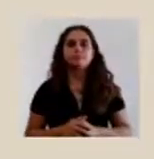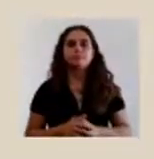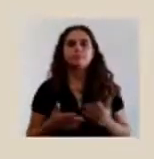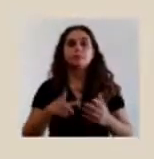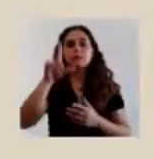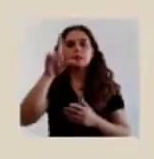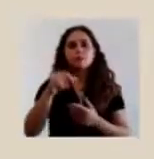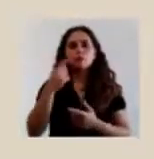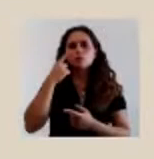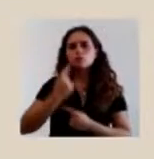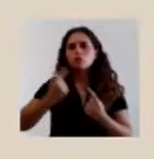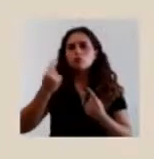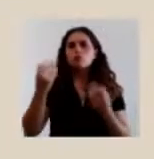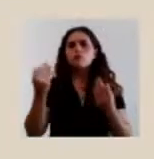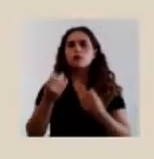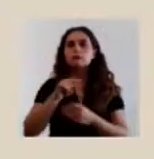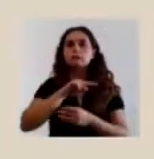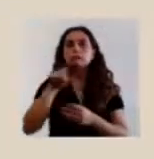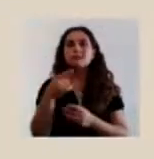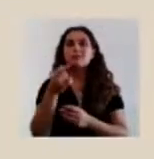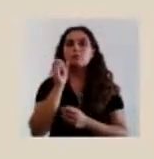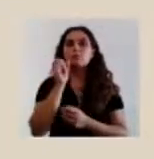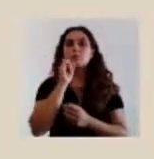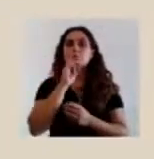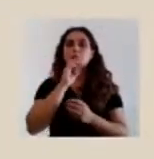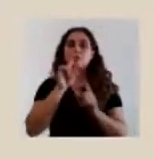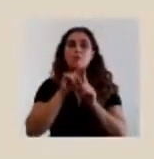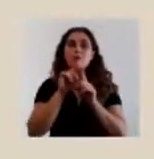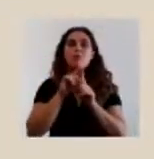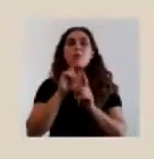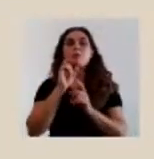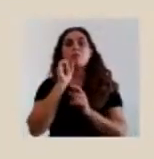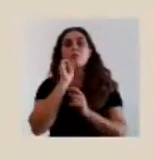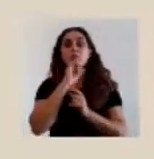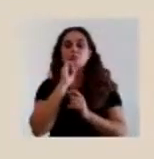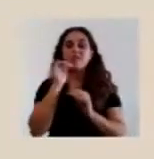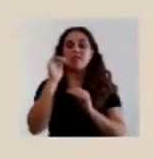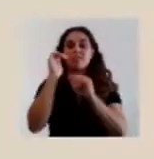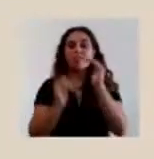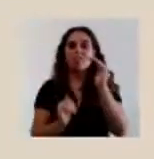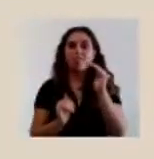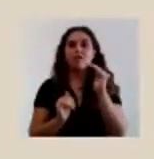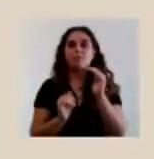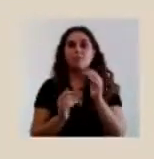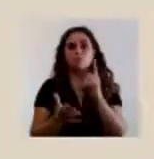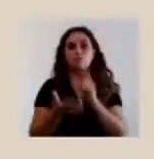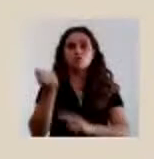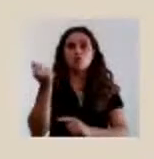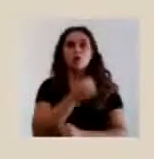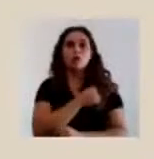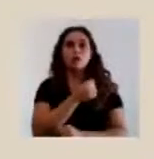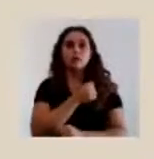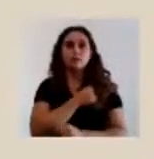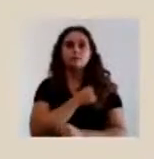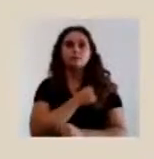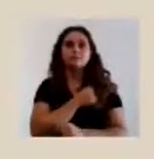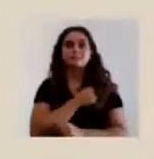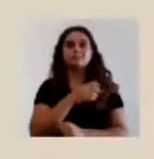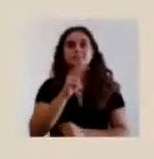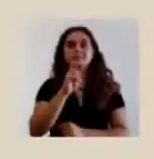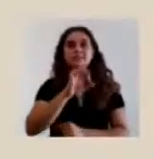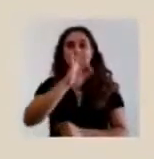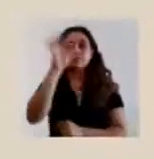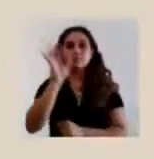It was also shown that they were much less likely to receive an invitation for showing, with a